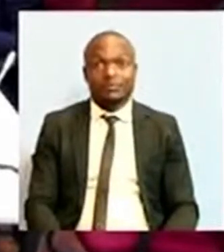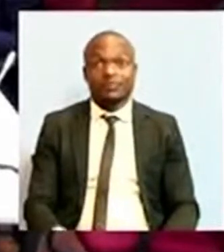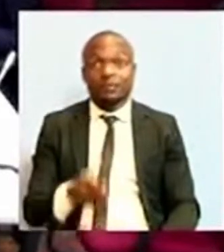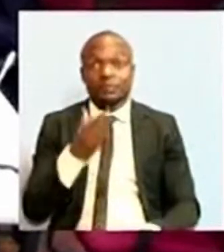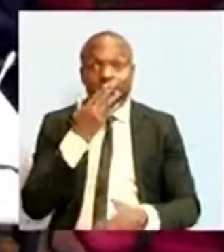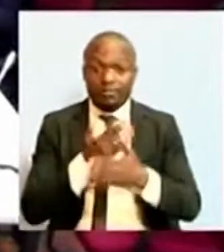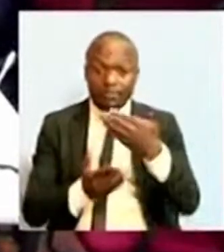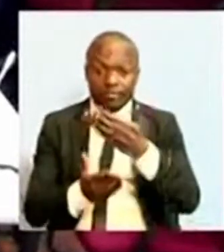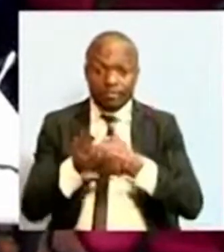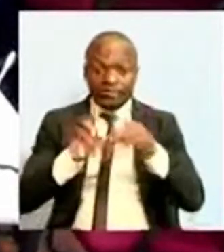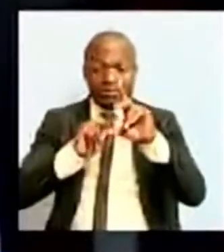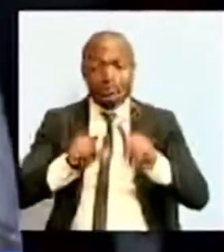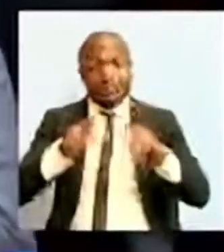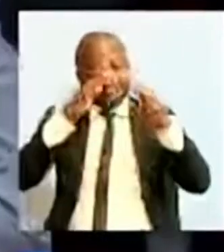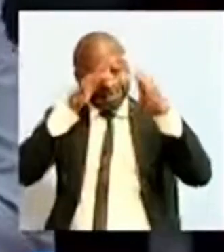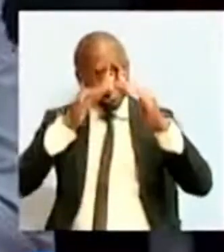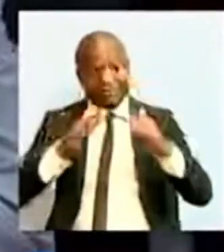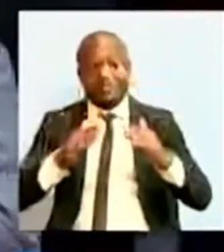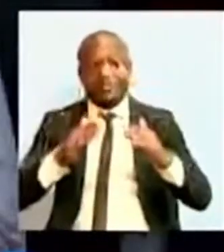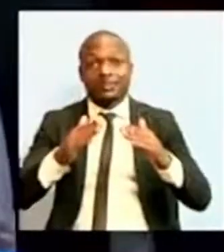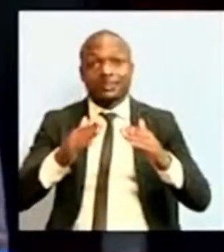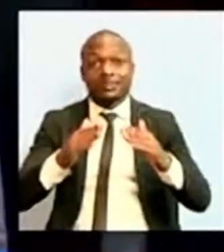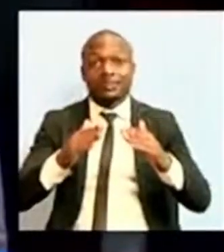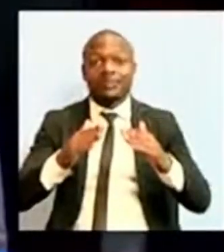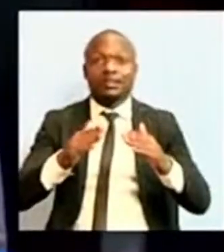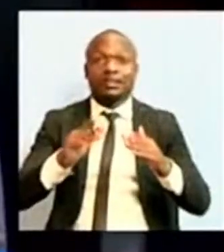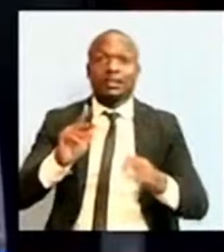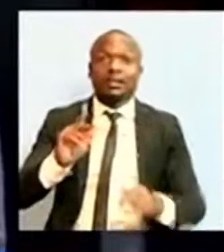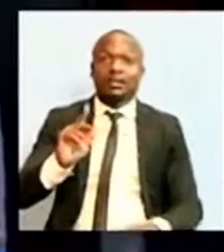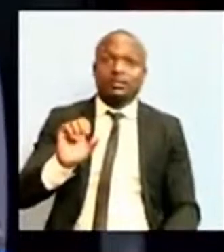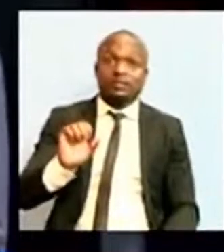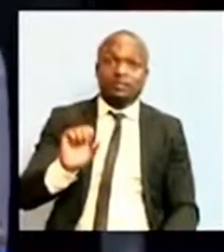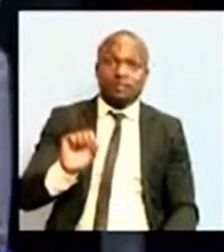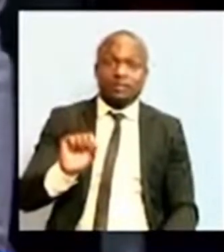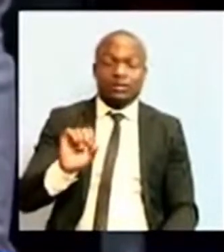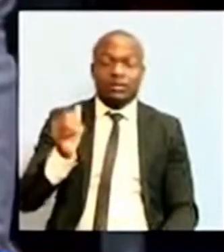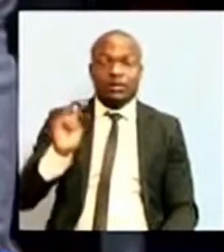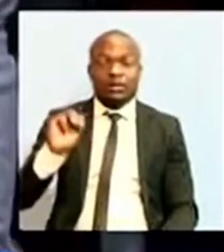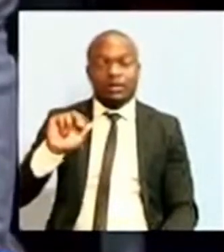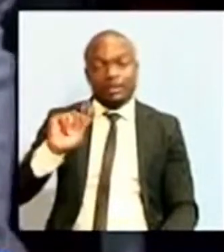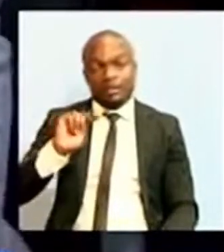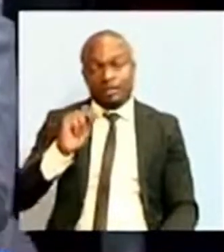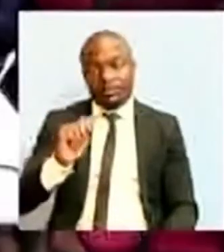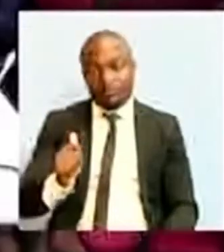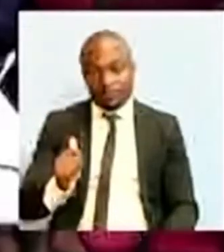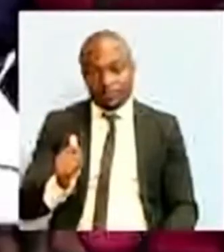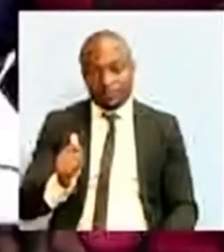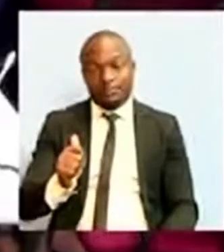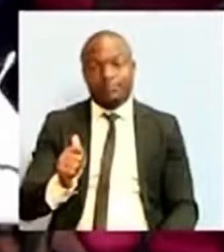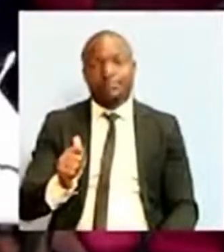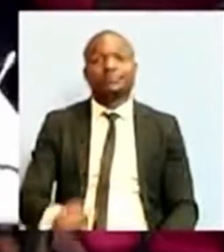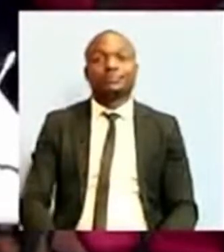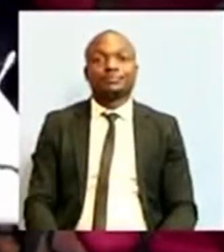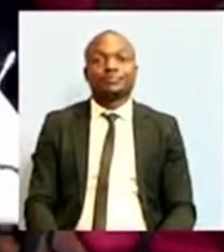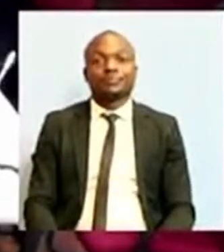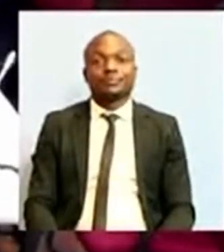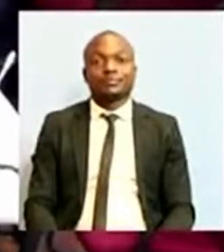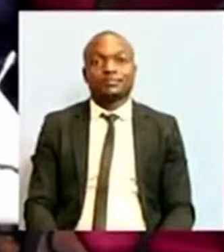Morning, Chair and the House. I'm Sawanda Kennedy, In-House Counsel for Chirilabombwe.